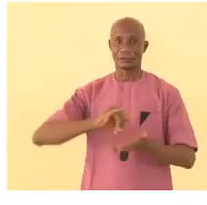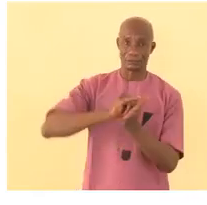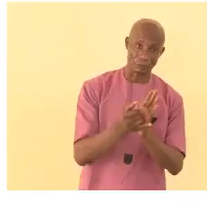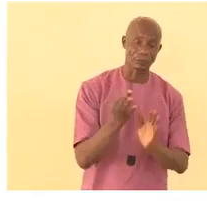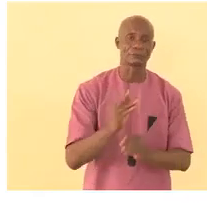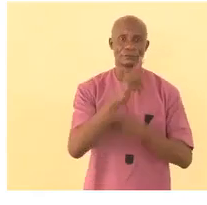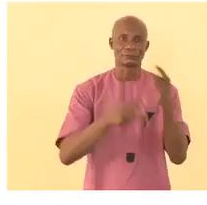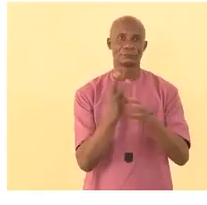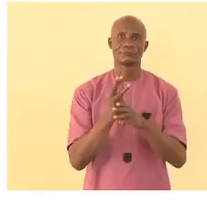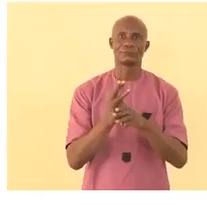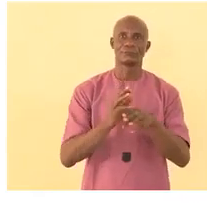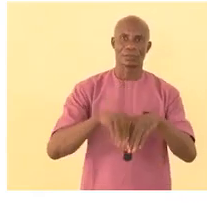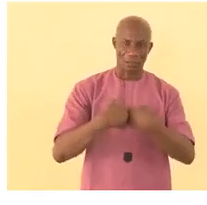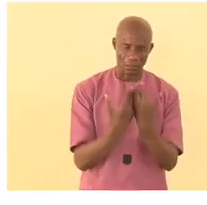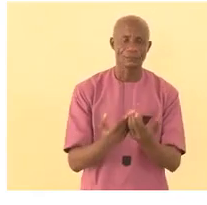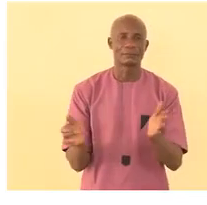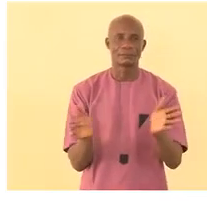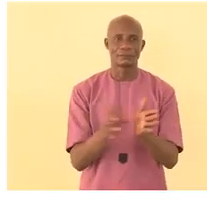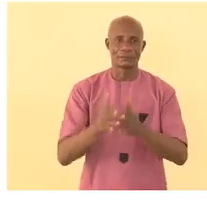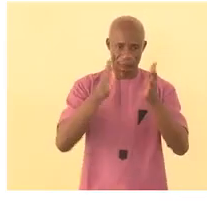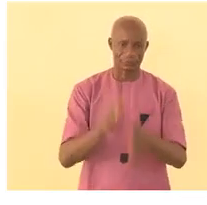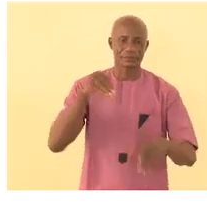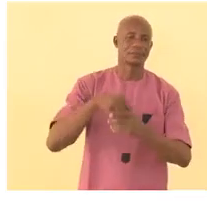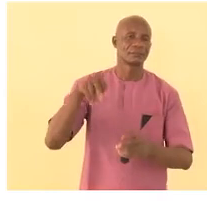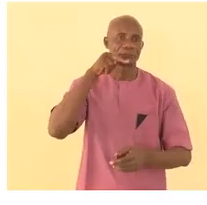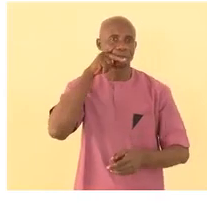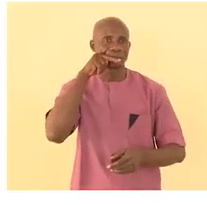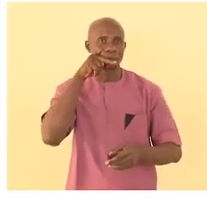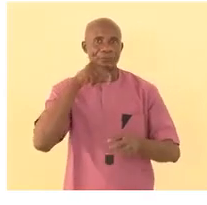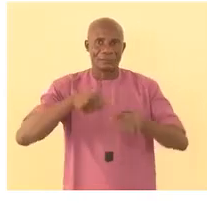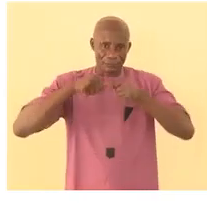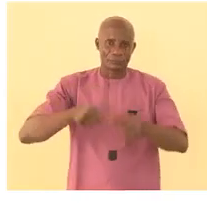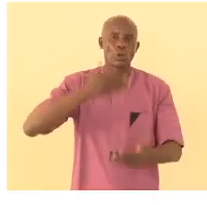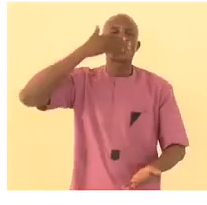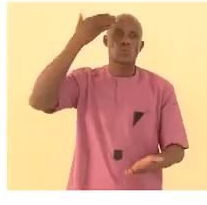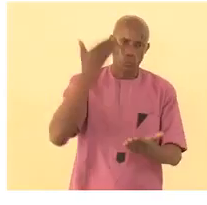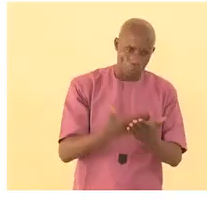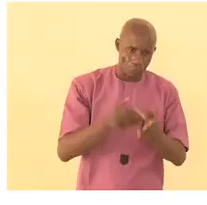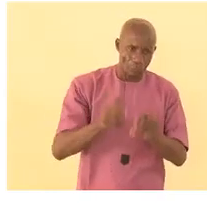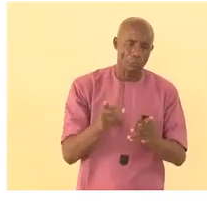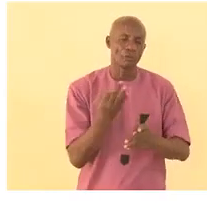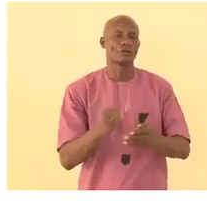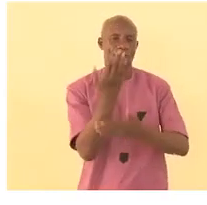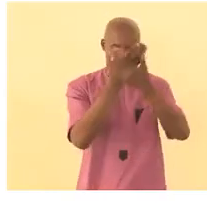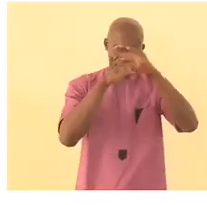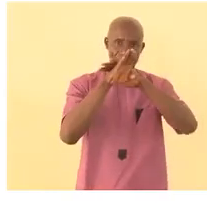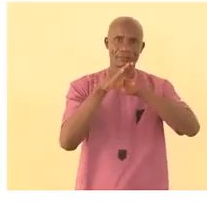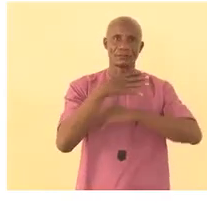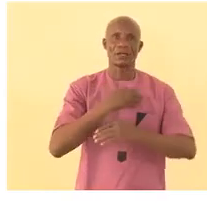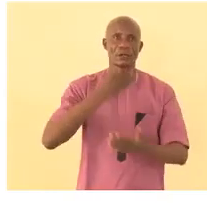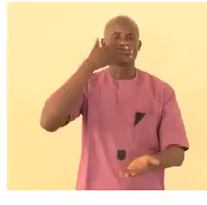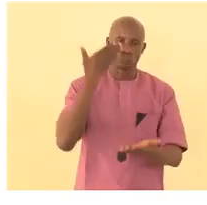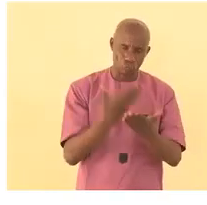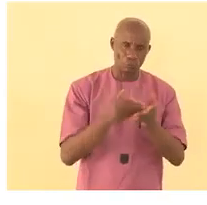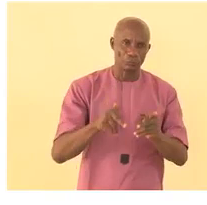world, how might Christians in Nigeria remain good citizens of heaven and good